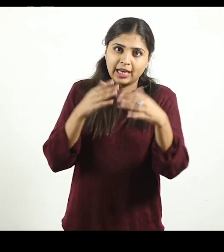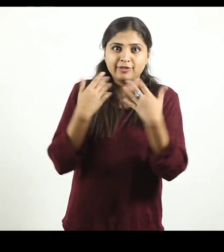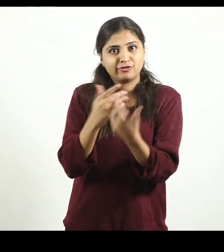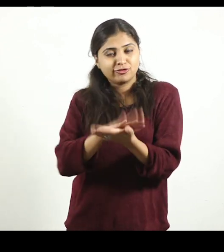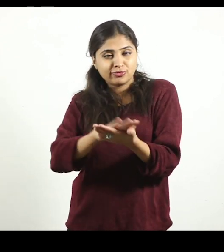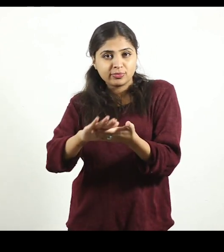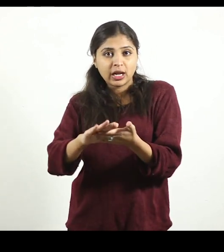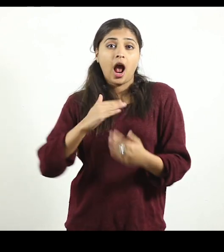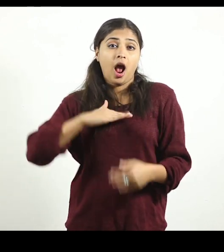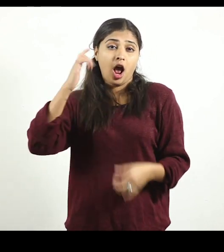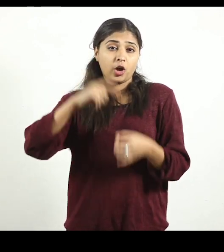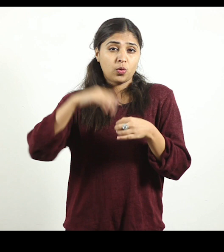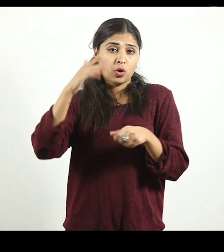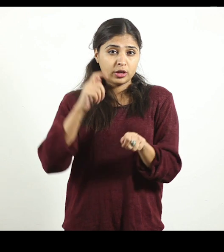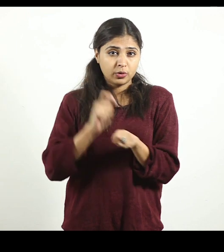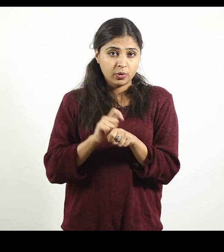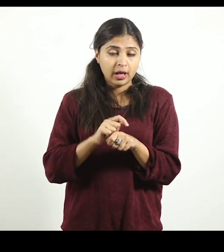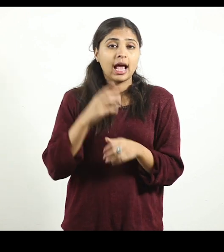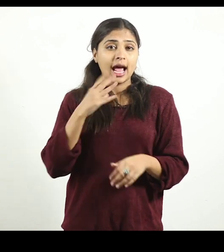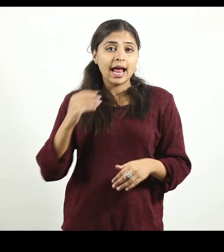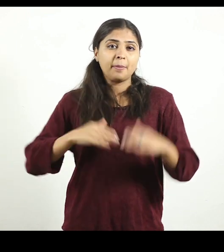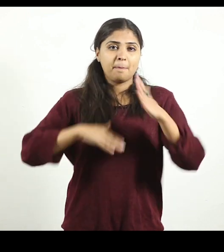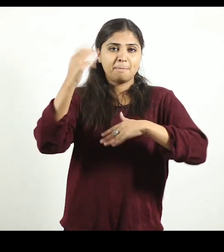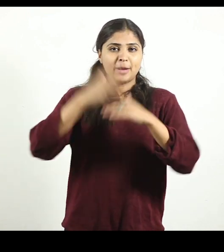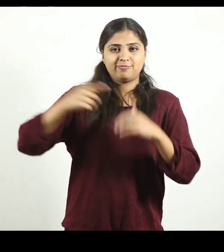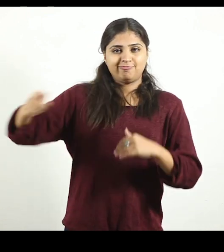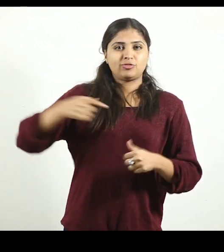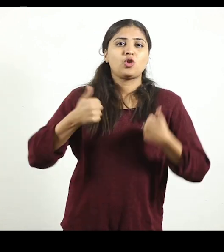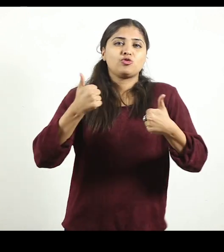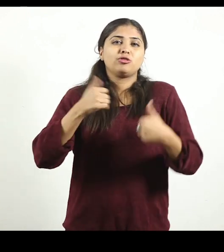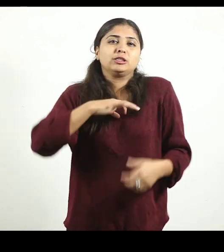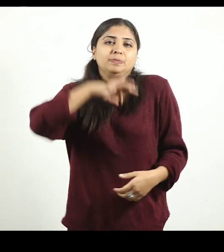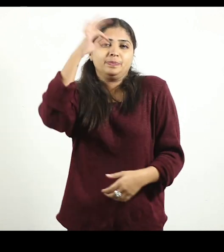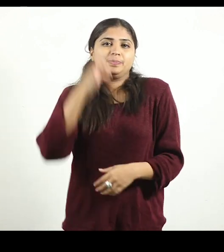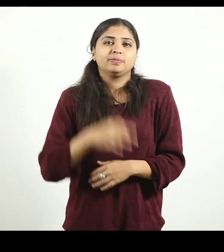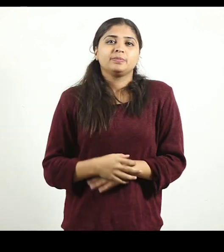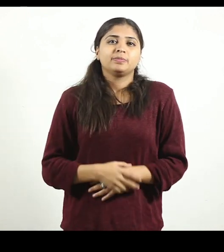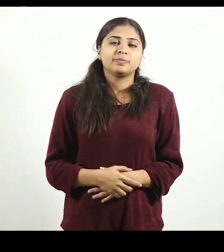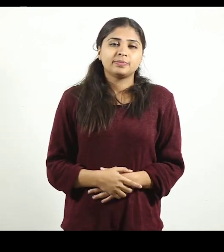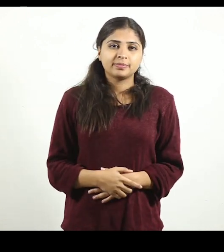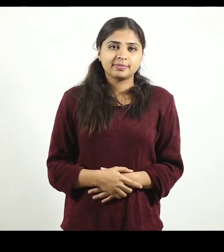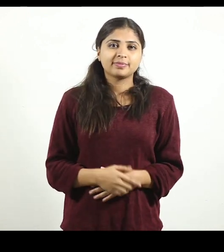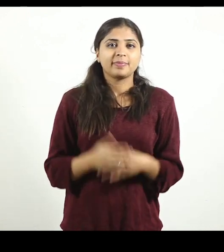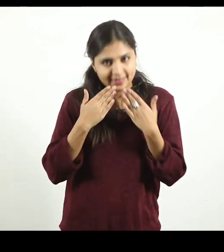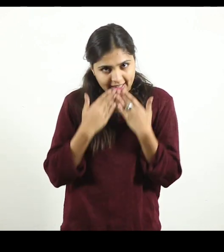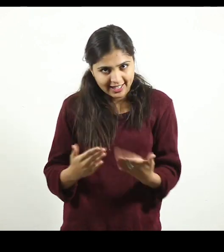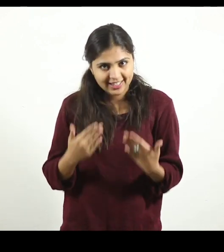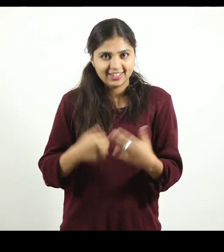Thank you.